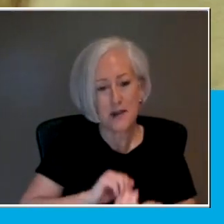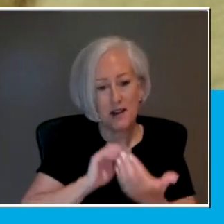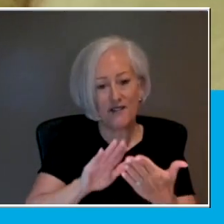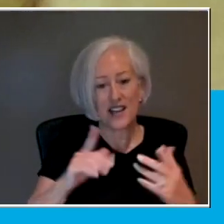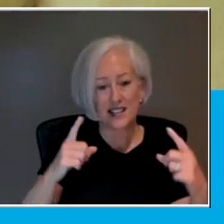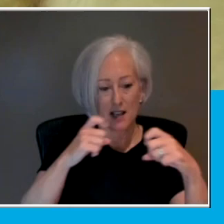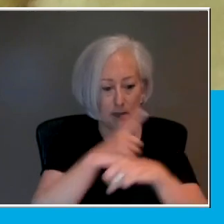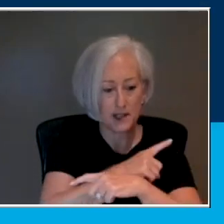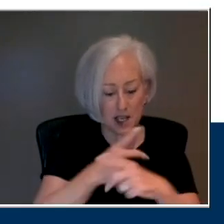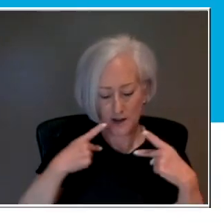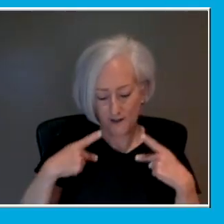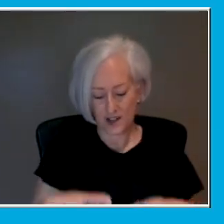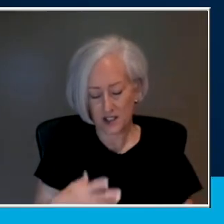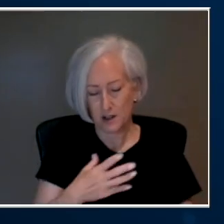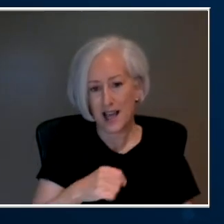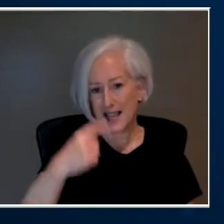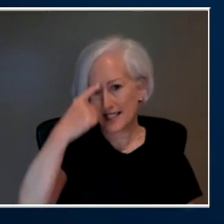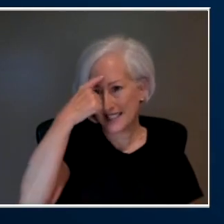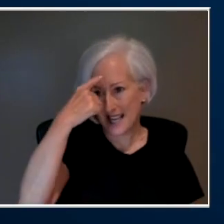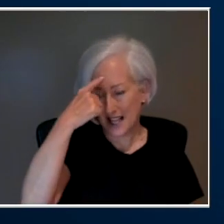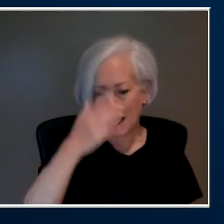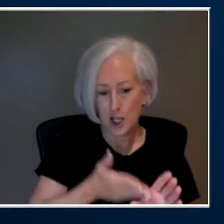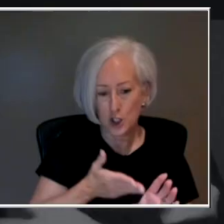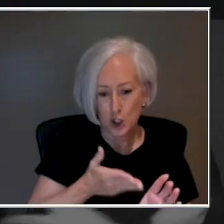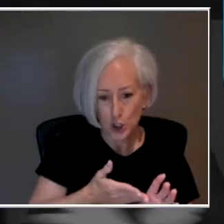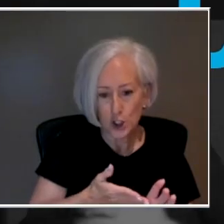and psychological, Monday at 8 a.m.